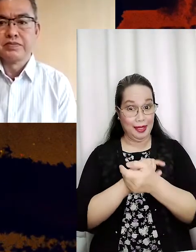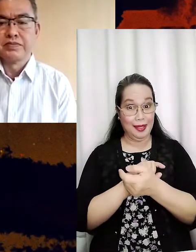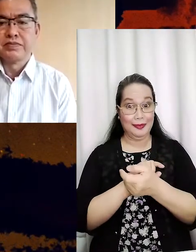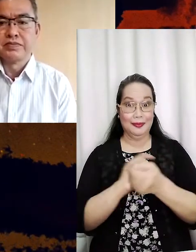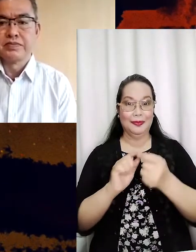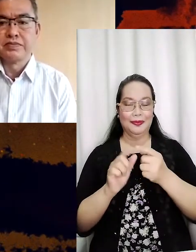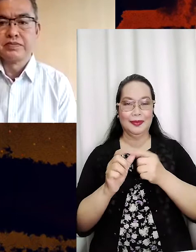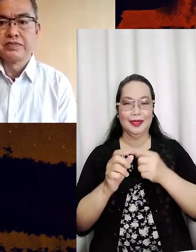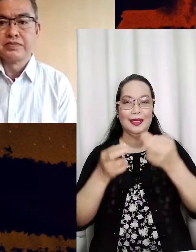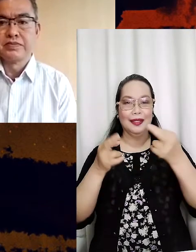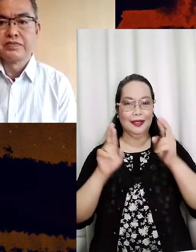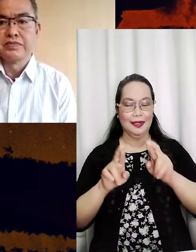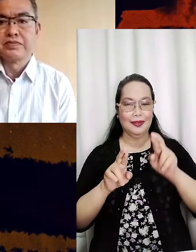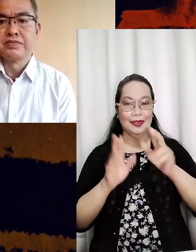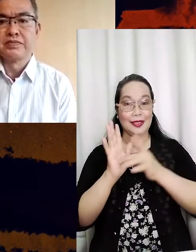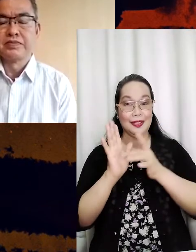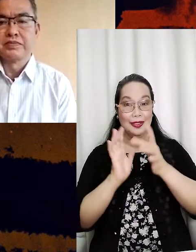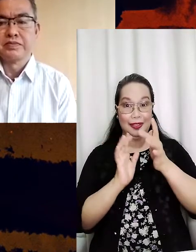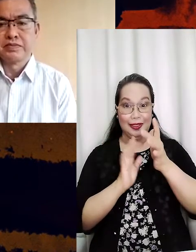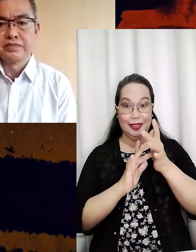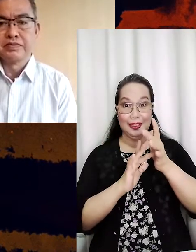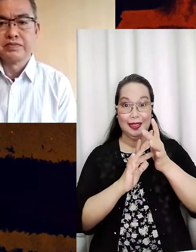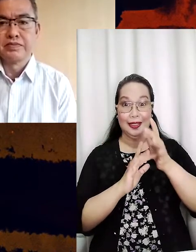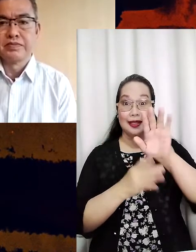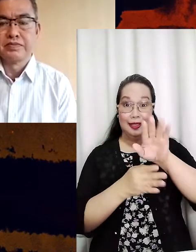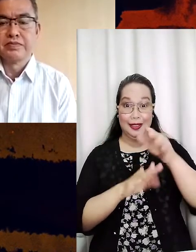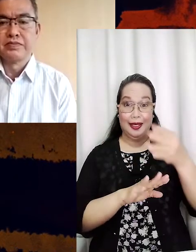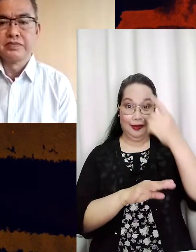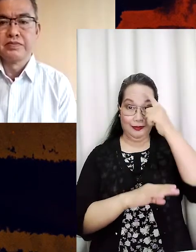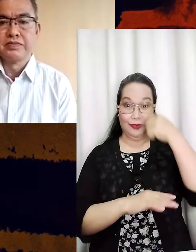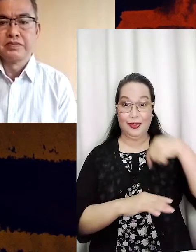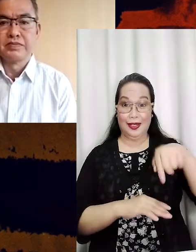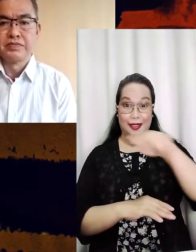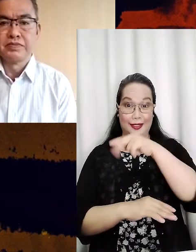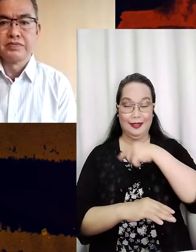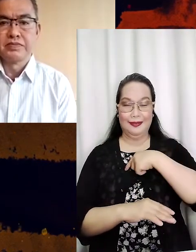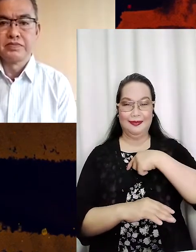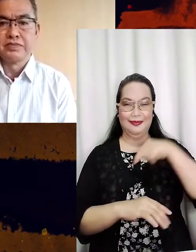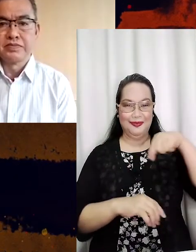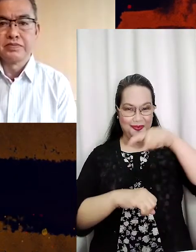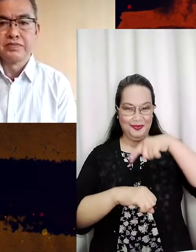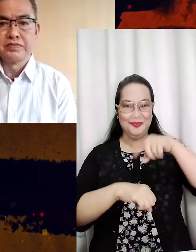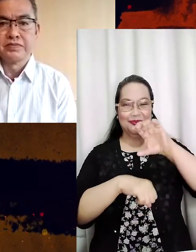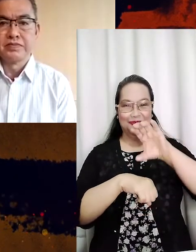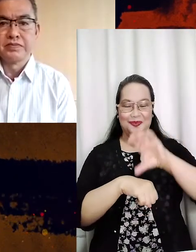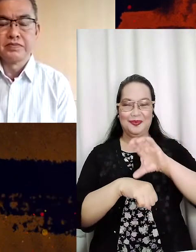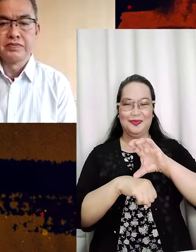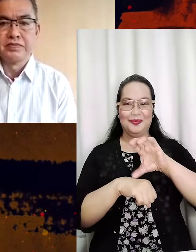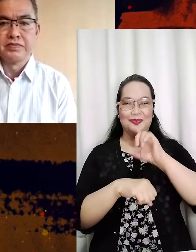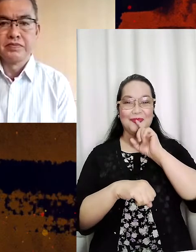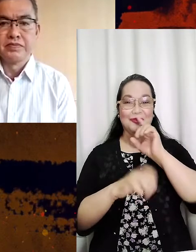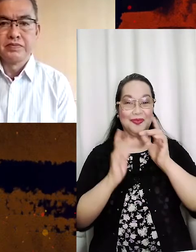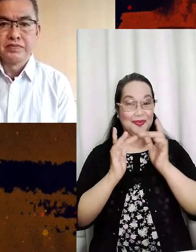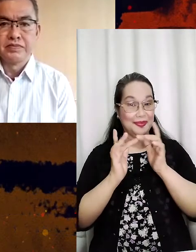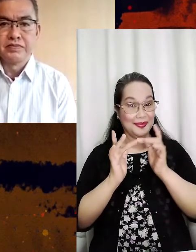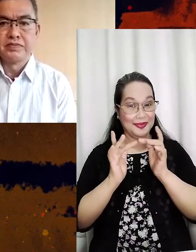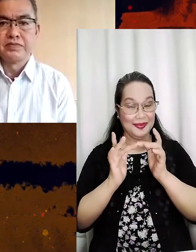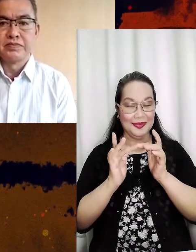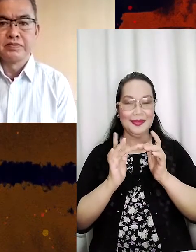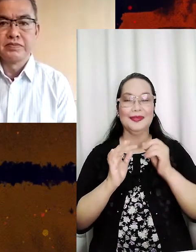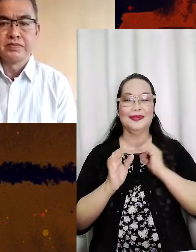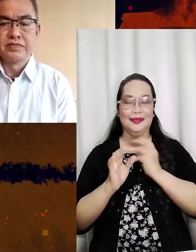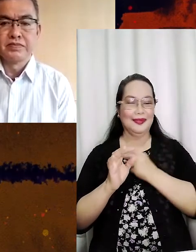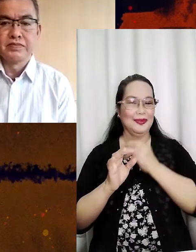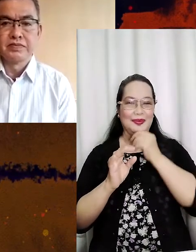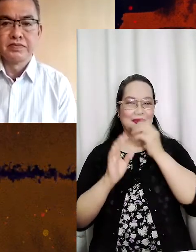a result of Christ's work in us. We are a church, virtually, online, as we are